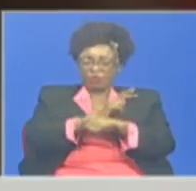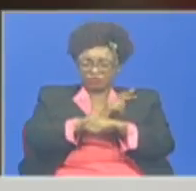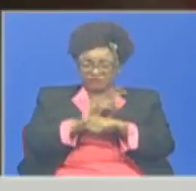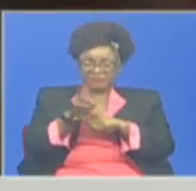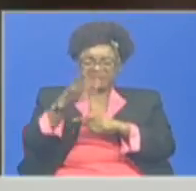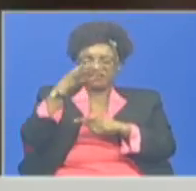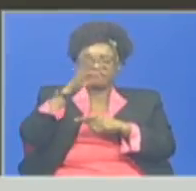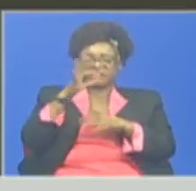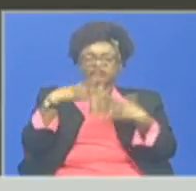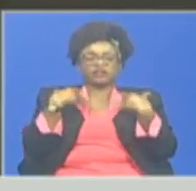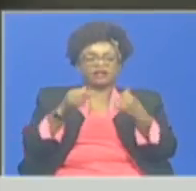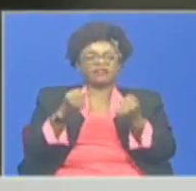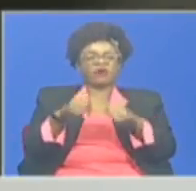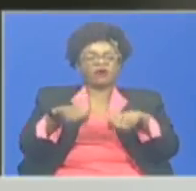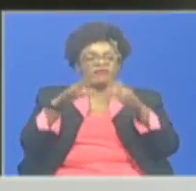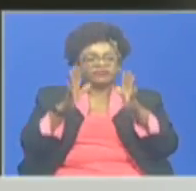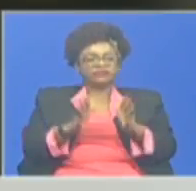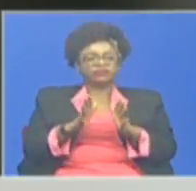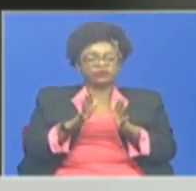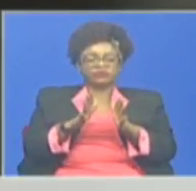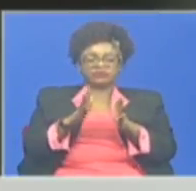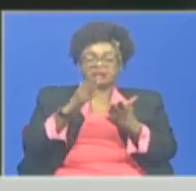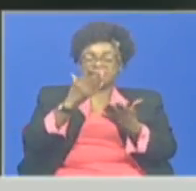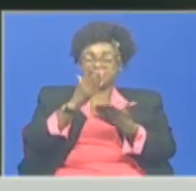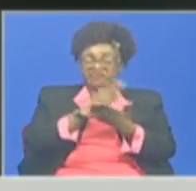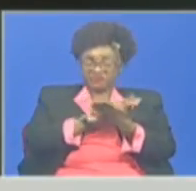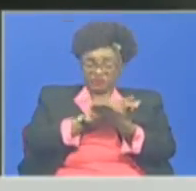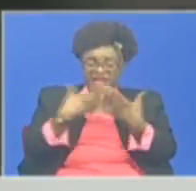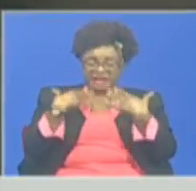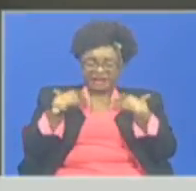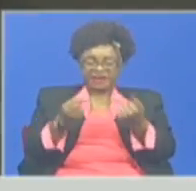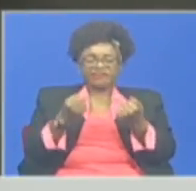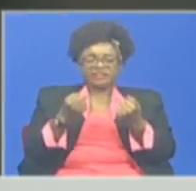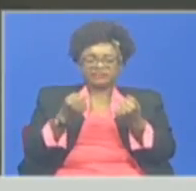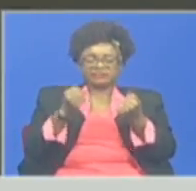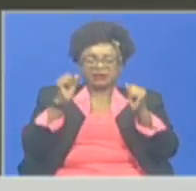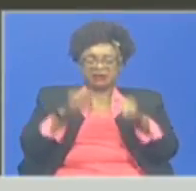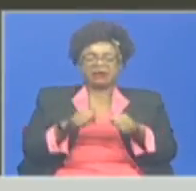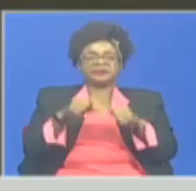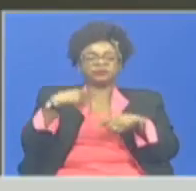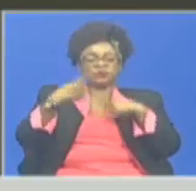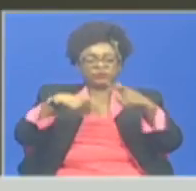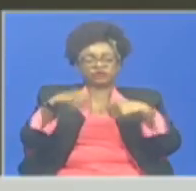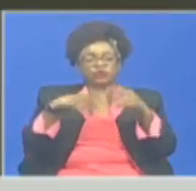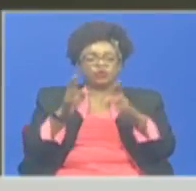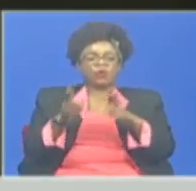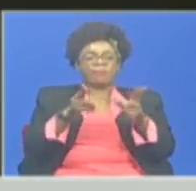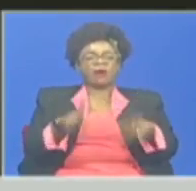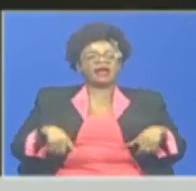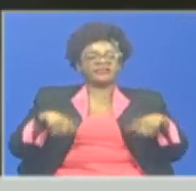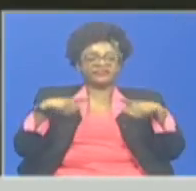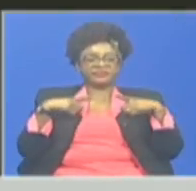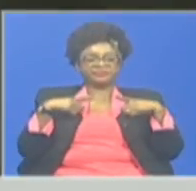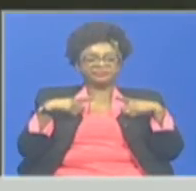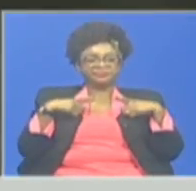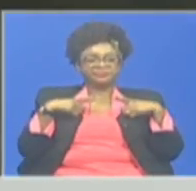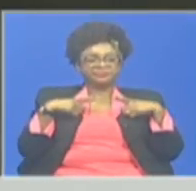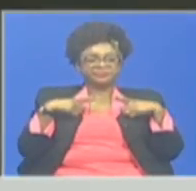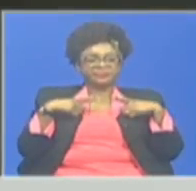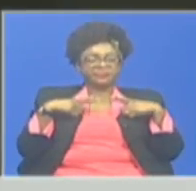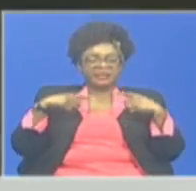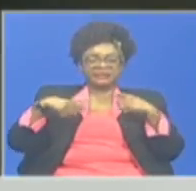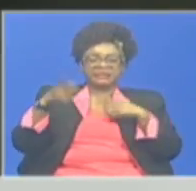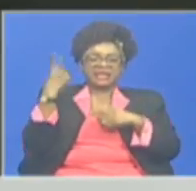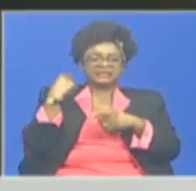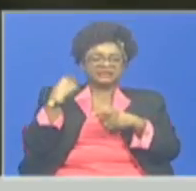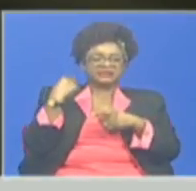health officials before recovered COVID-19 patients can resume their normal lives. He was last here 2